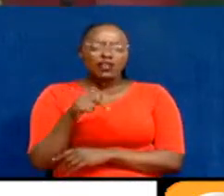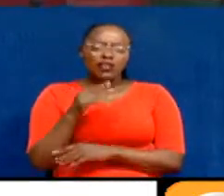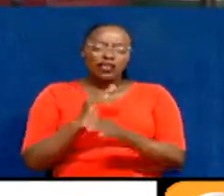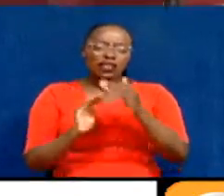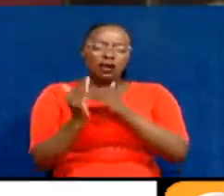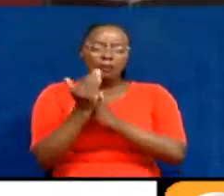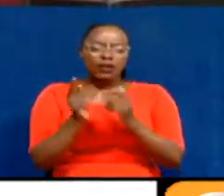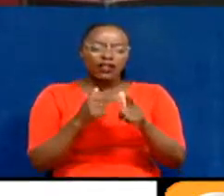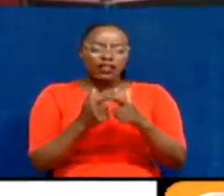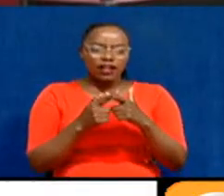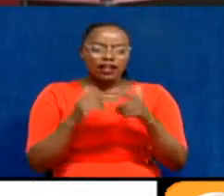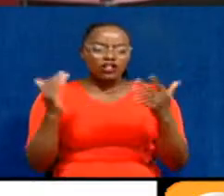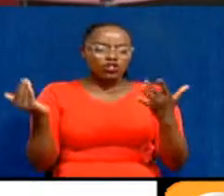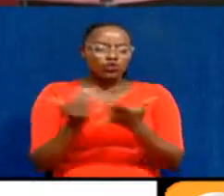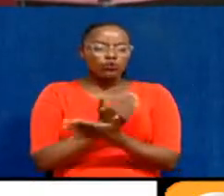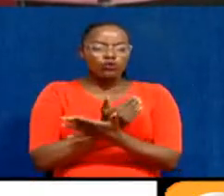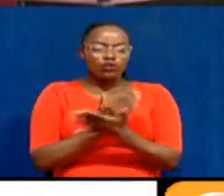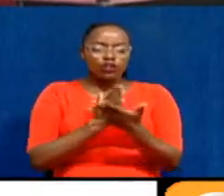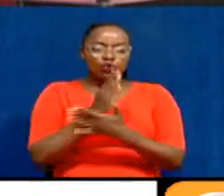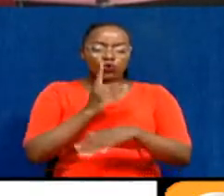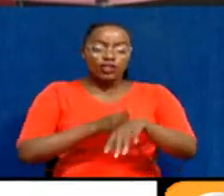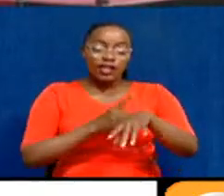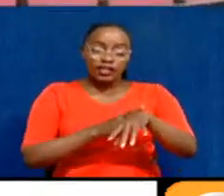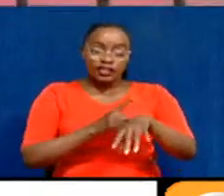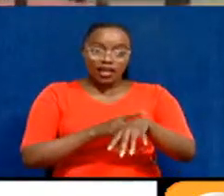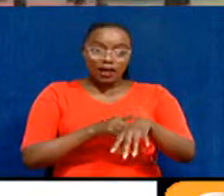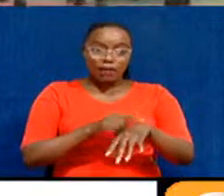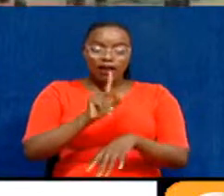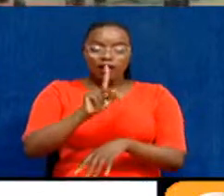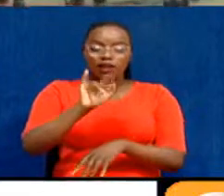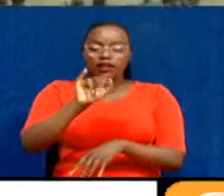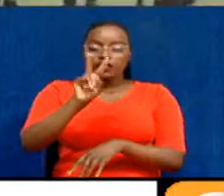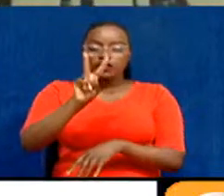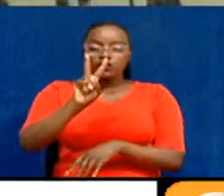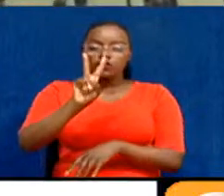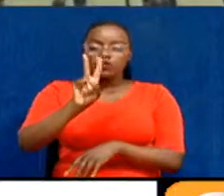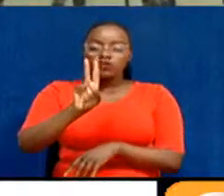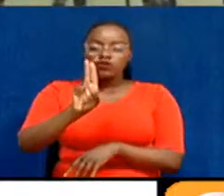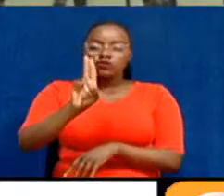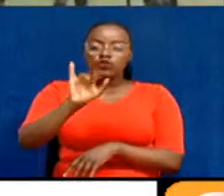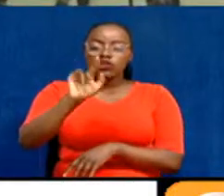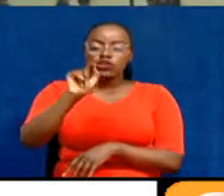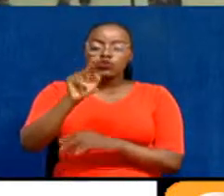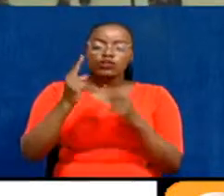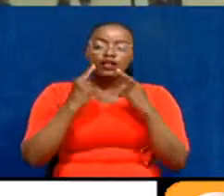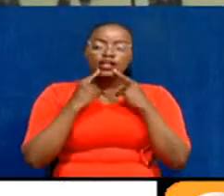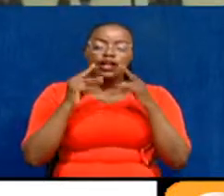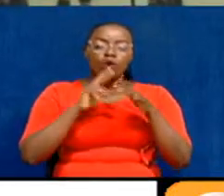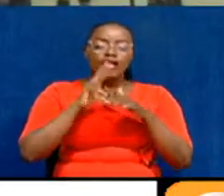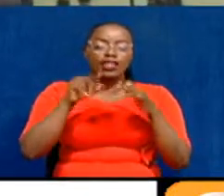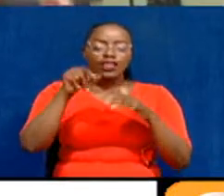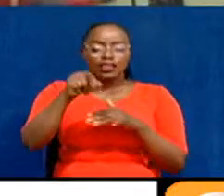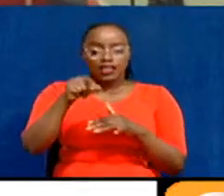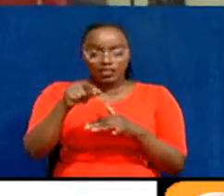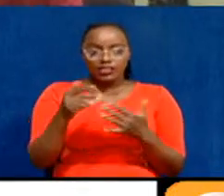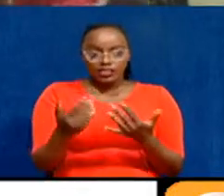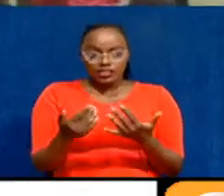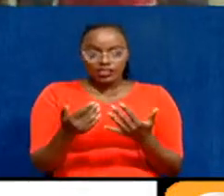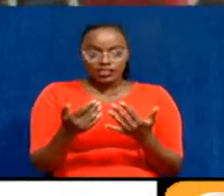morning, and wiped out completely by the time Kivuit was announcing the results. This, of course, will